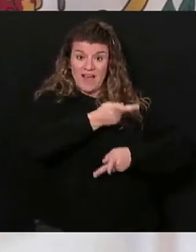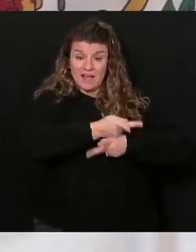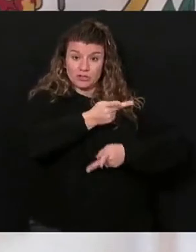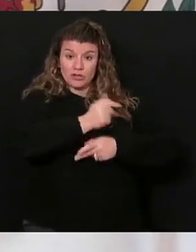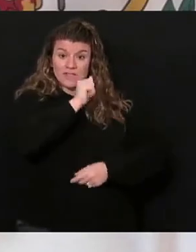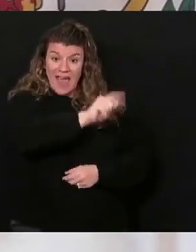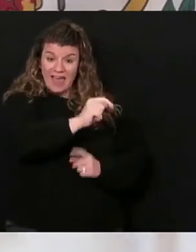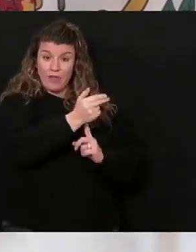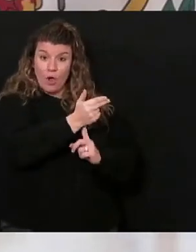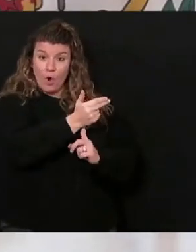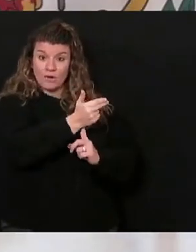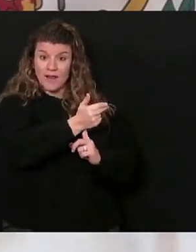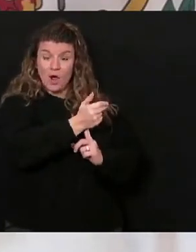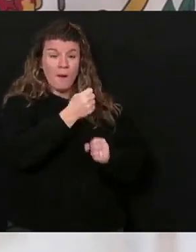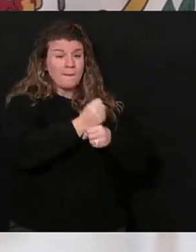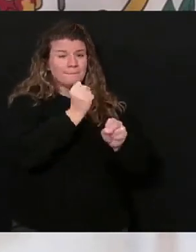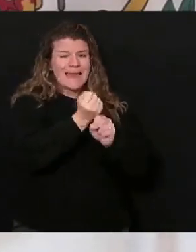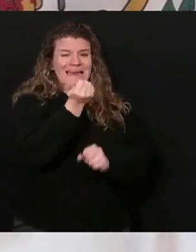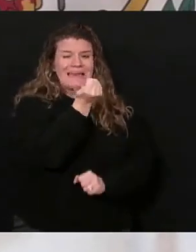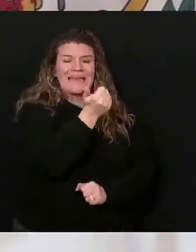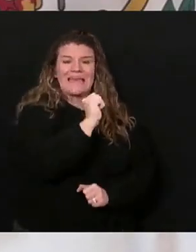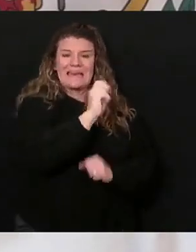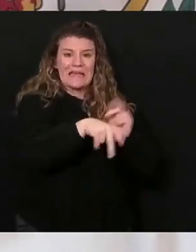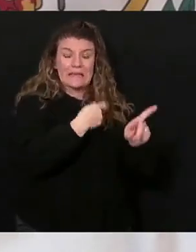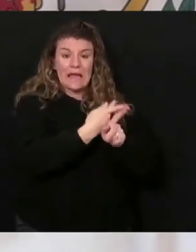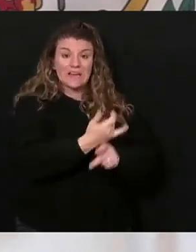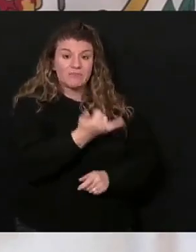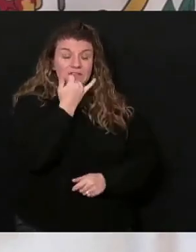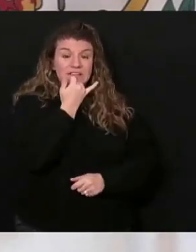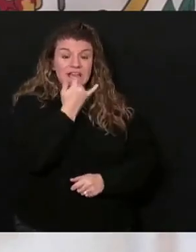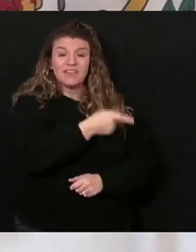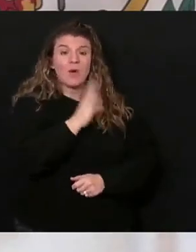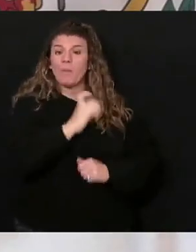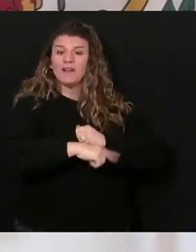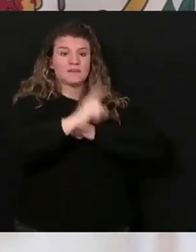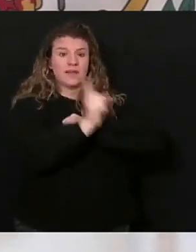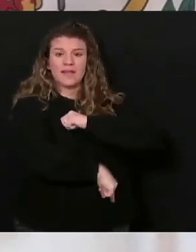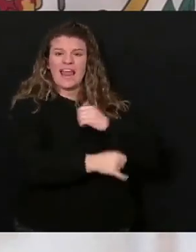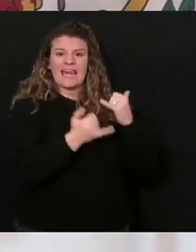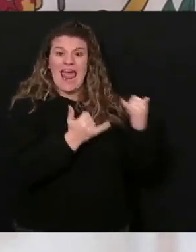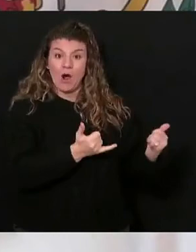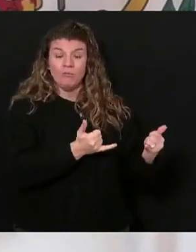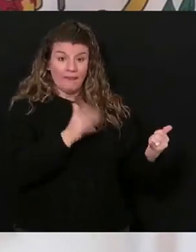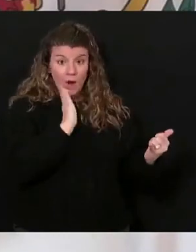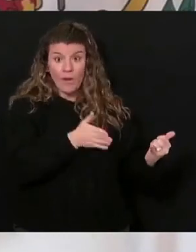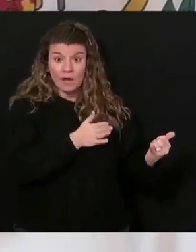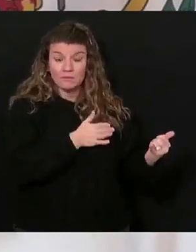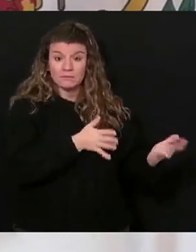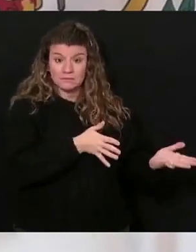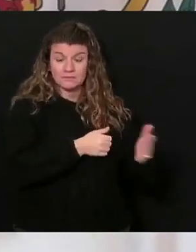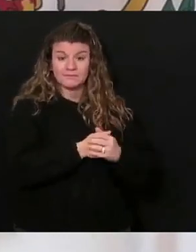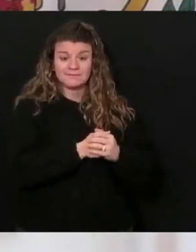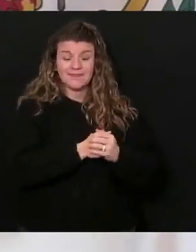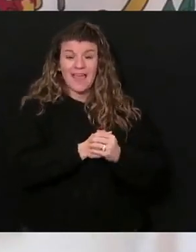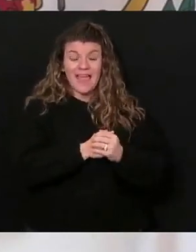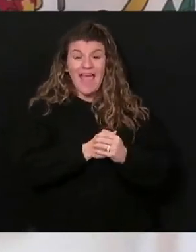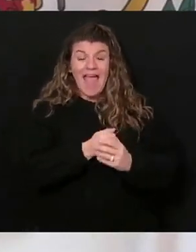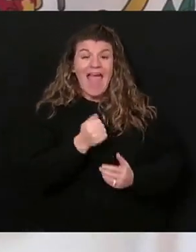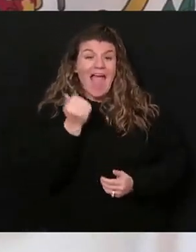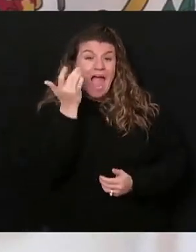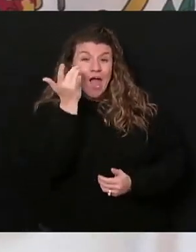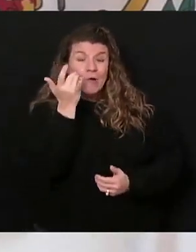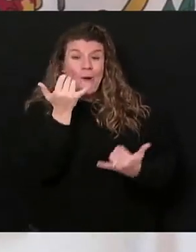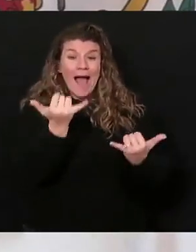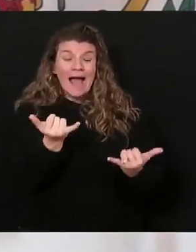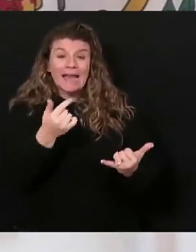they'll get disciplined big time. And that will happen immediately. And the only reason that I'm in it is because you've pushed me